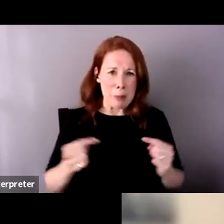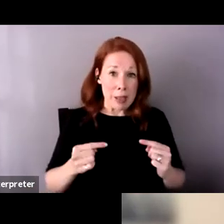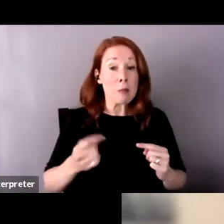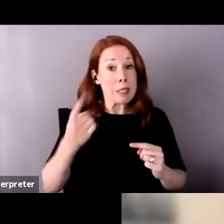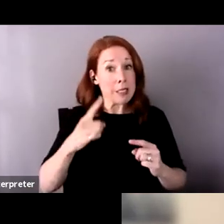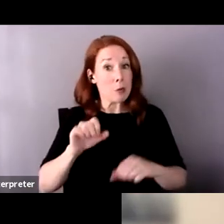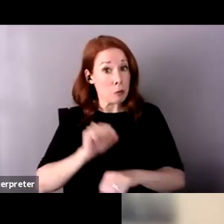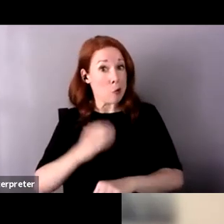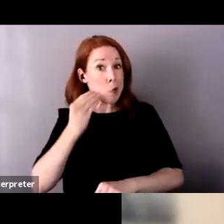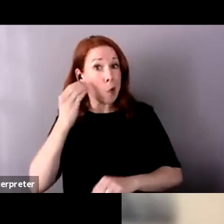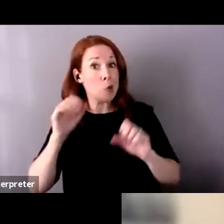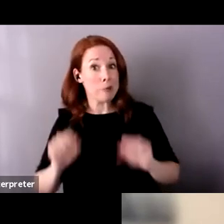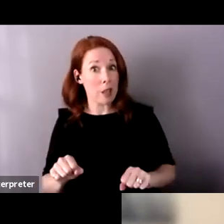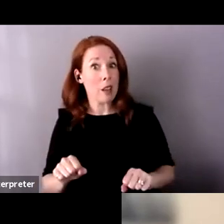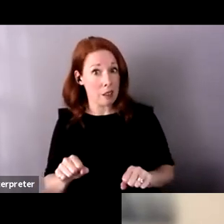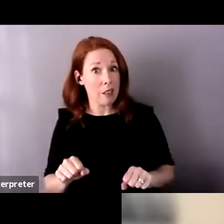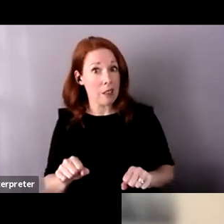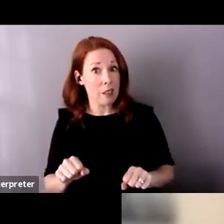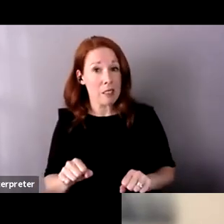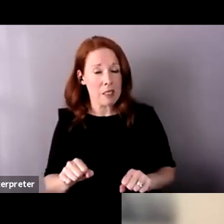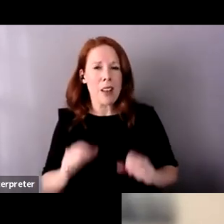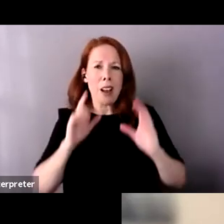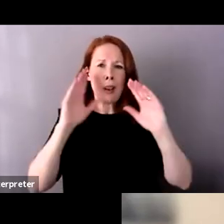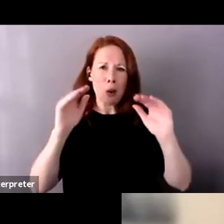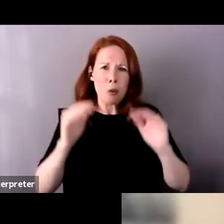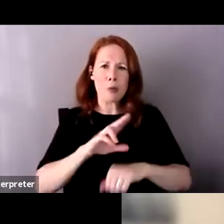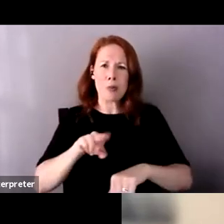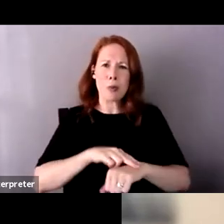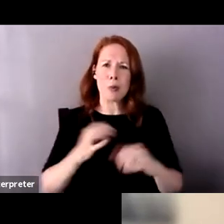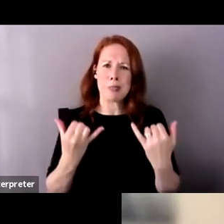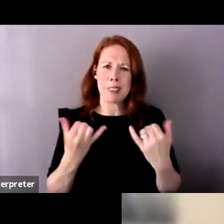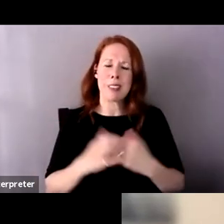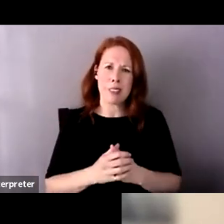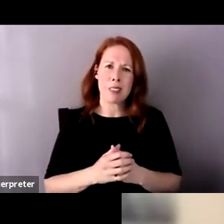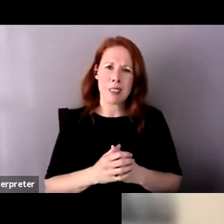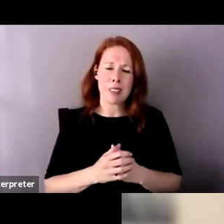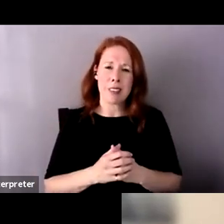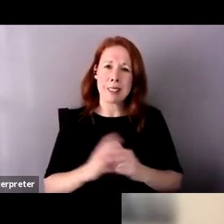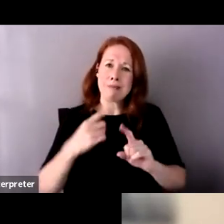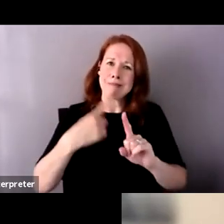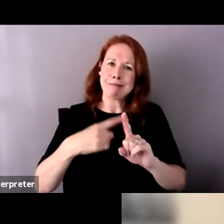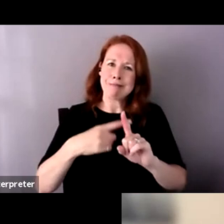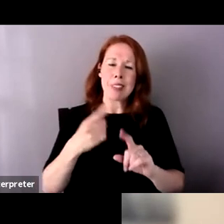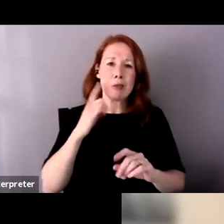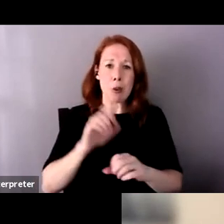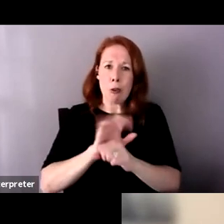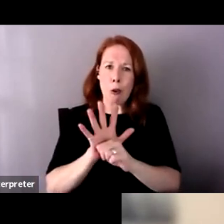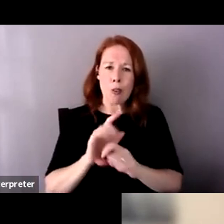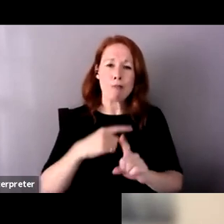home potentially. So hopefully we've normalized that and we can hang on to that silver lining from this difficult